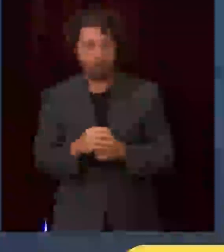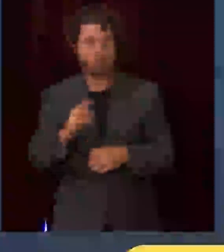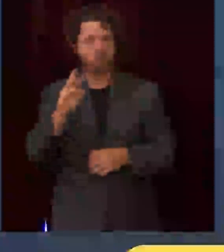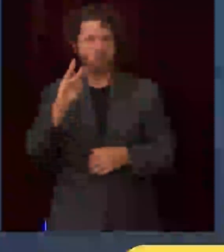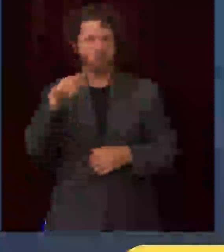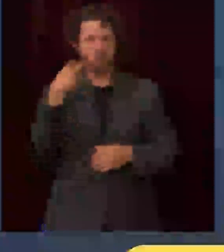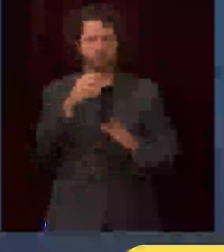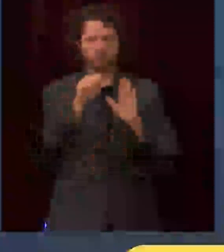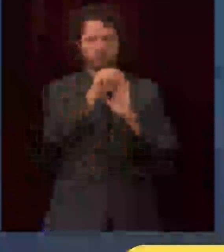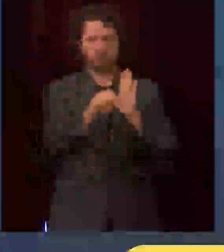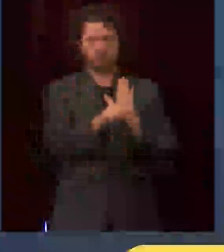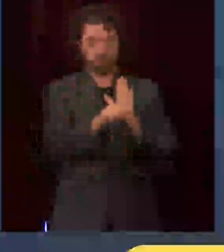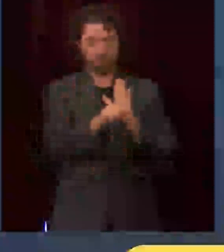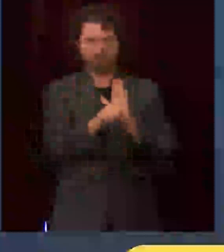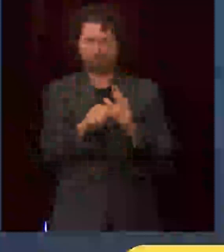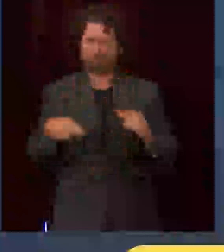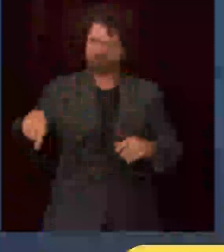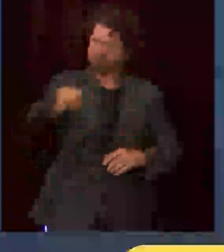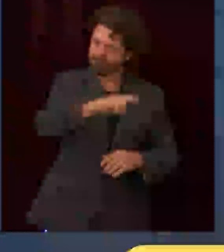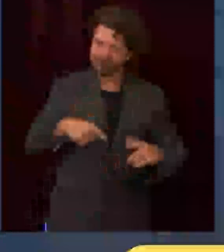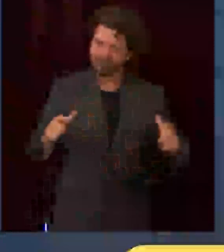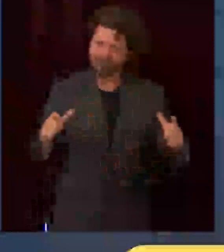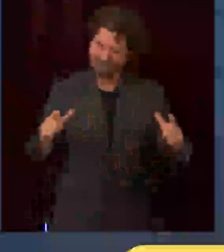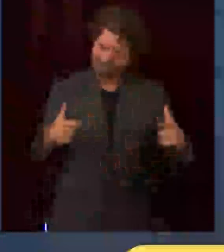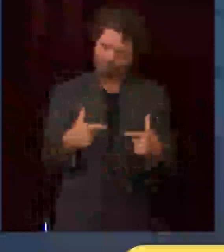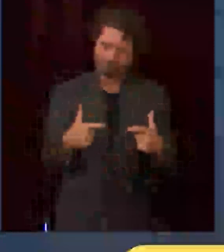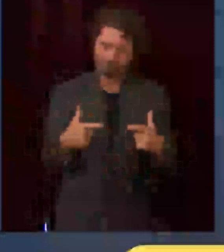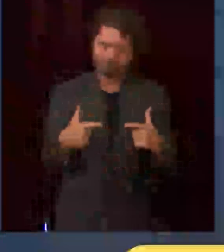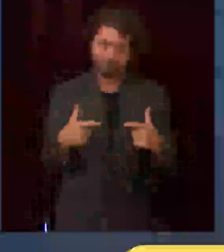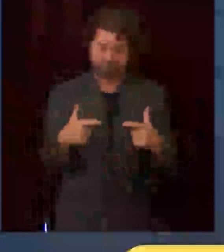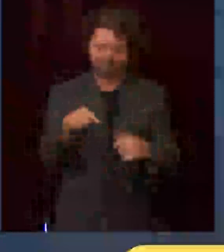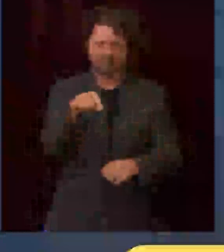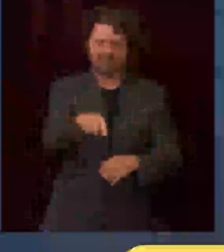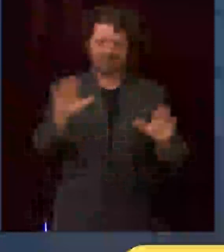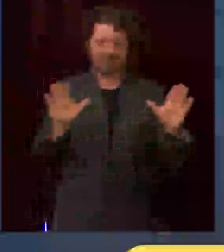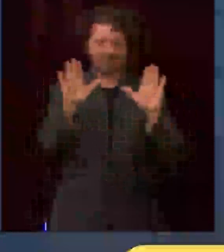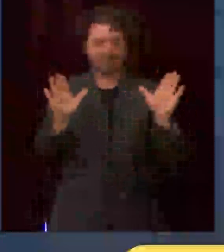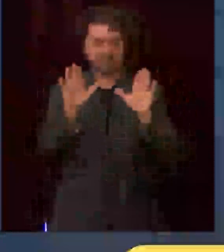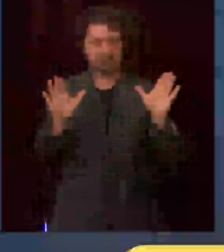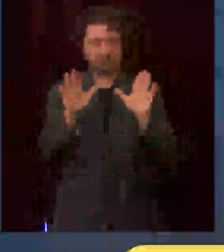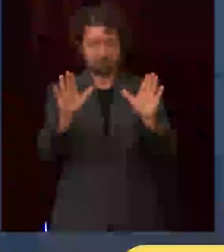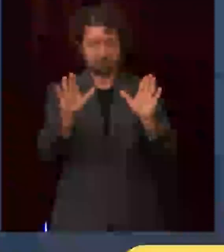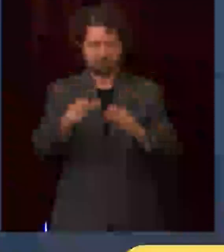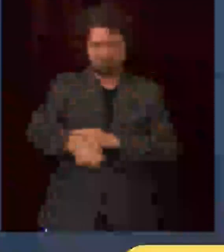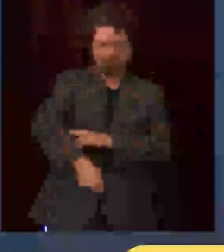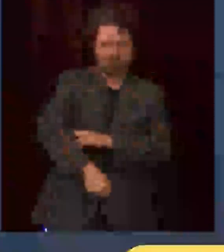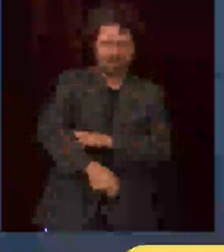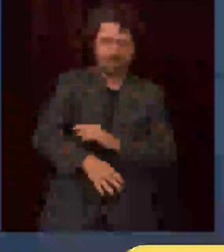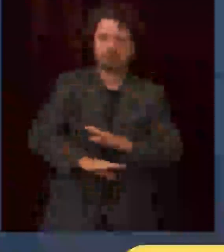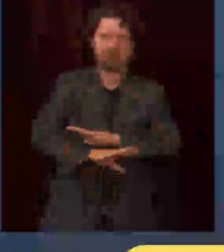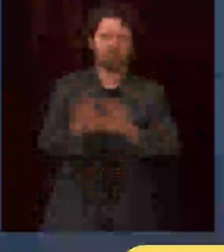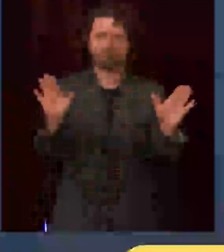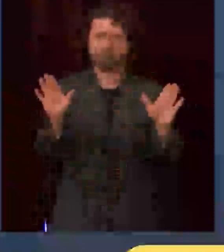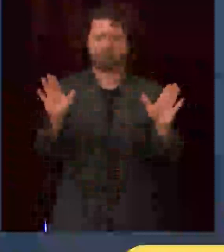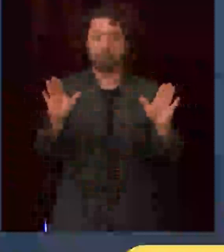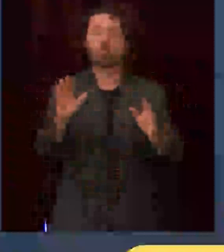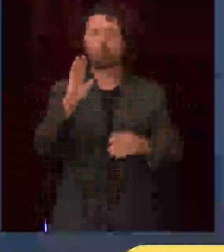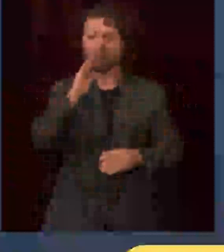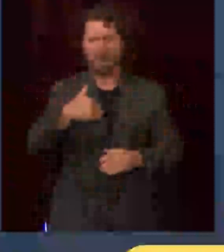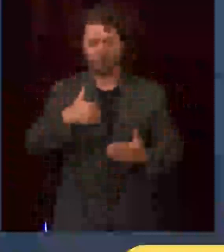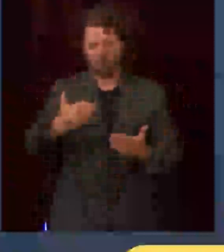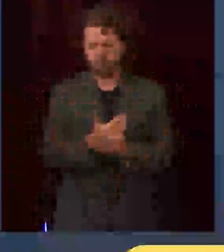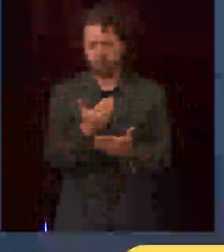at midnight this Sunday, and it will be replaced by a new proclamation based on our Safe Start